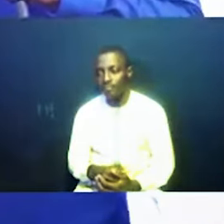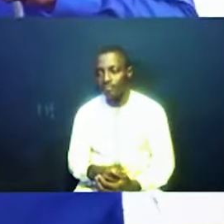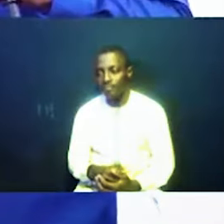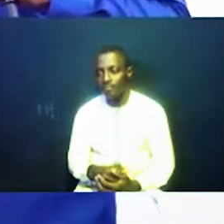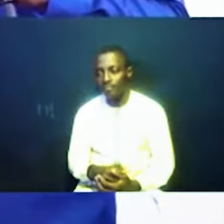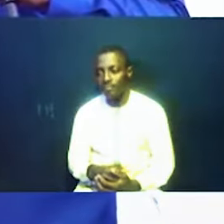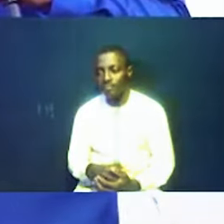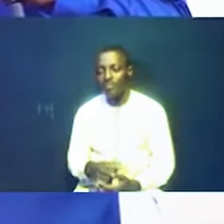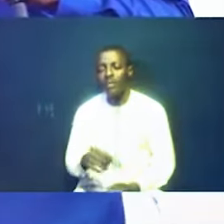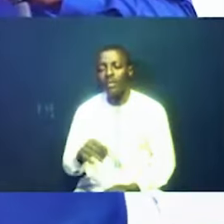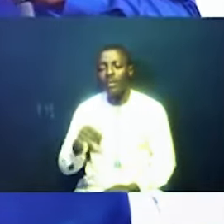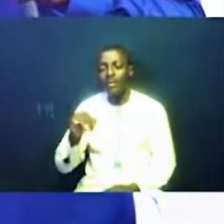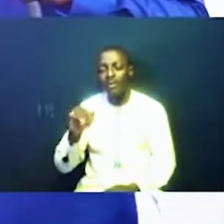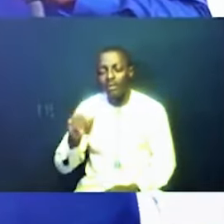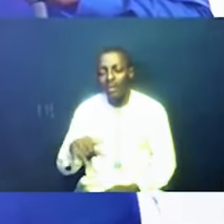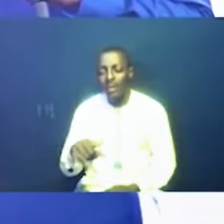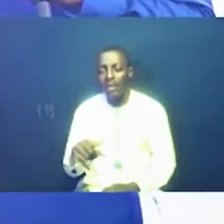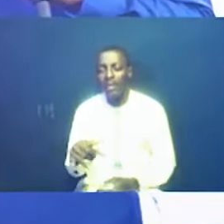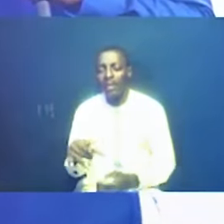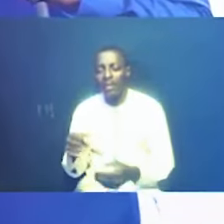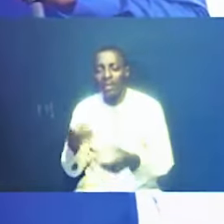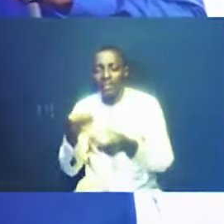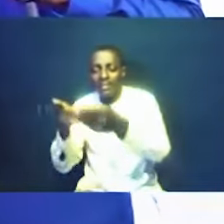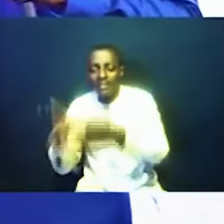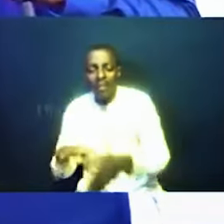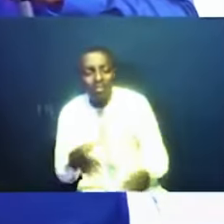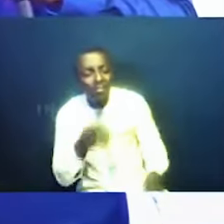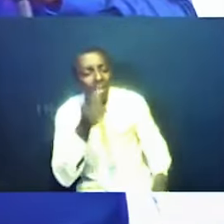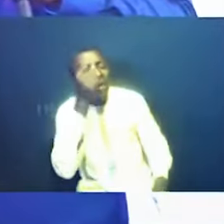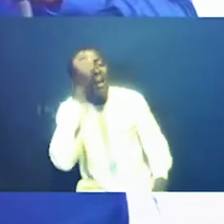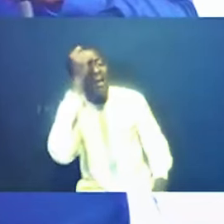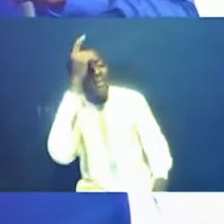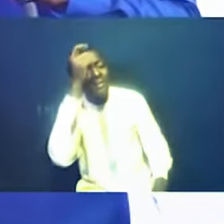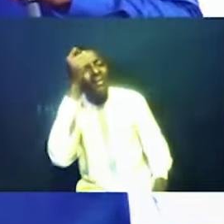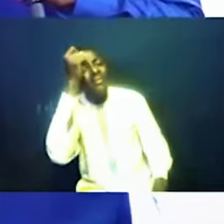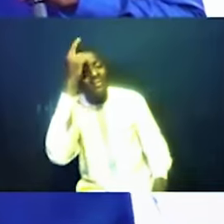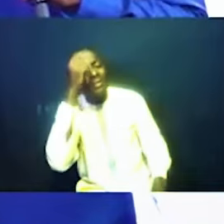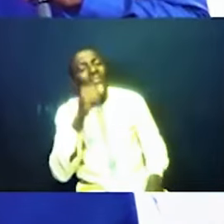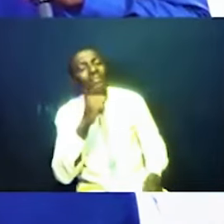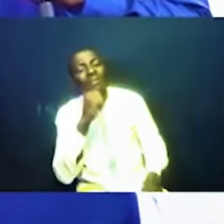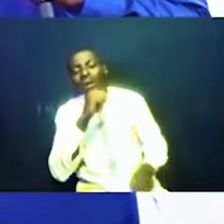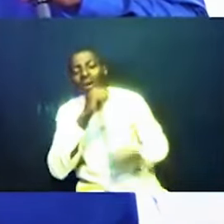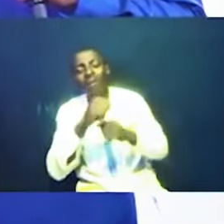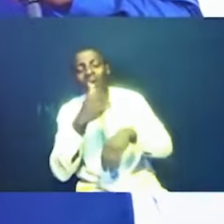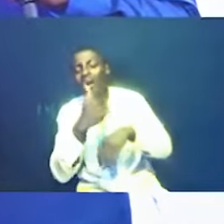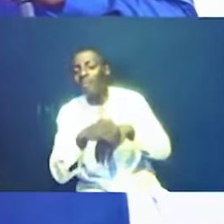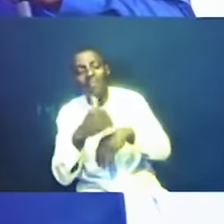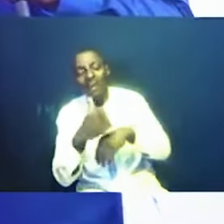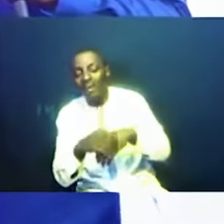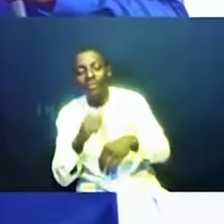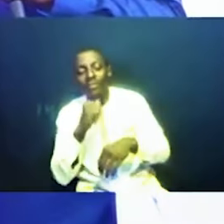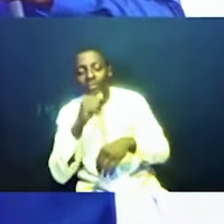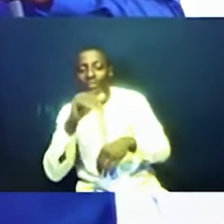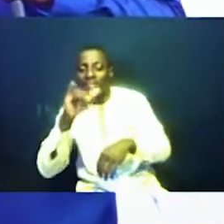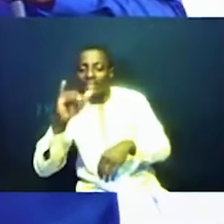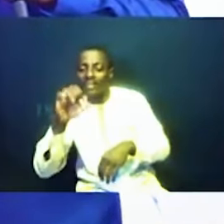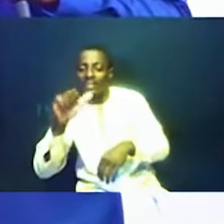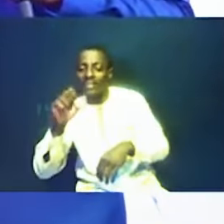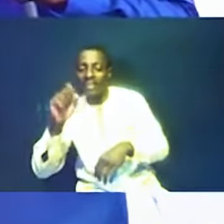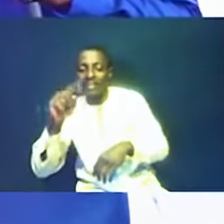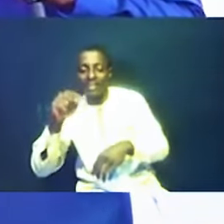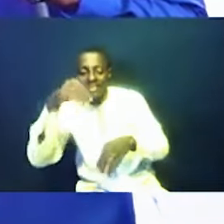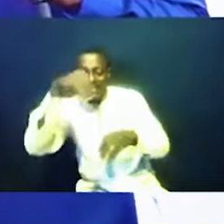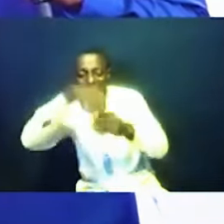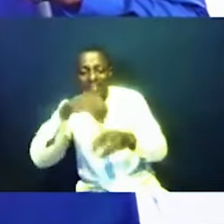then they understood that he was not telling them to guard against the yeast used in bread, but against